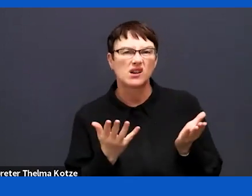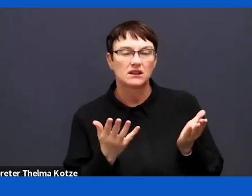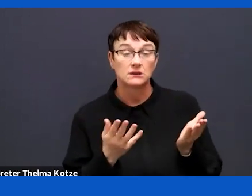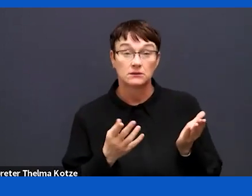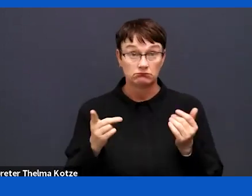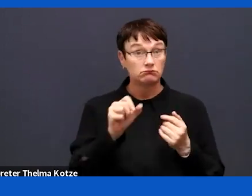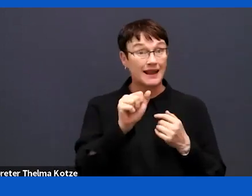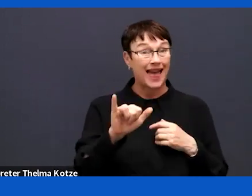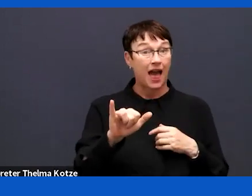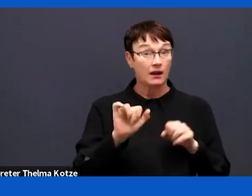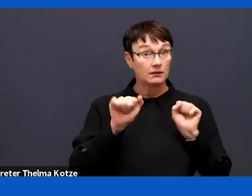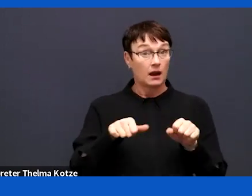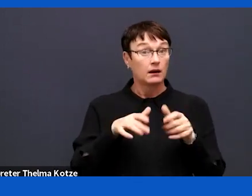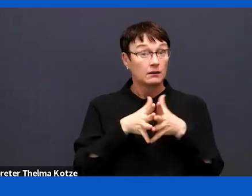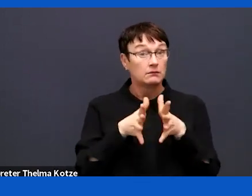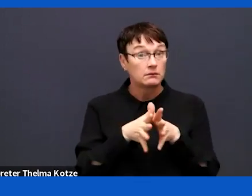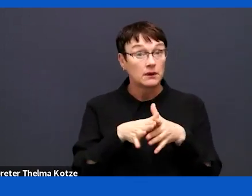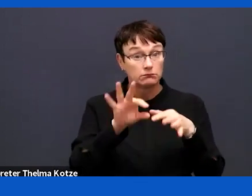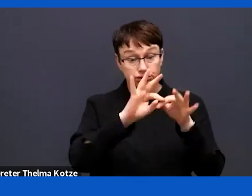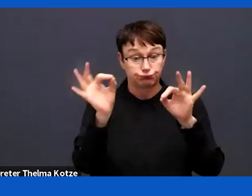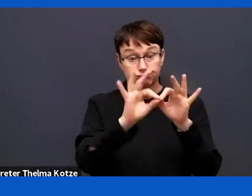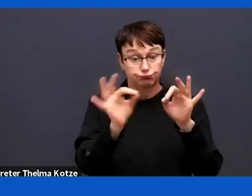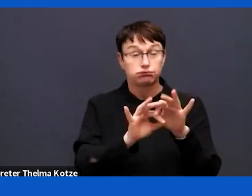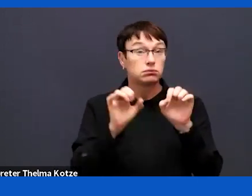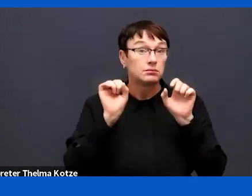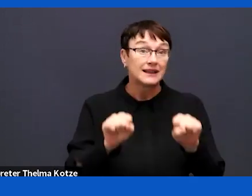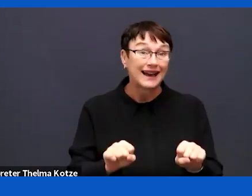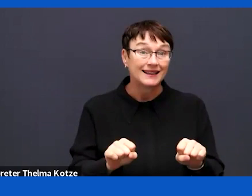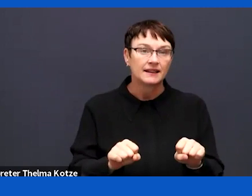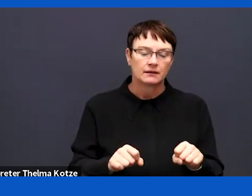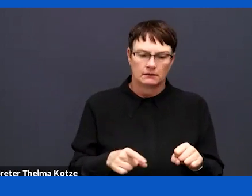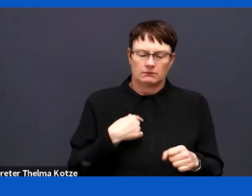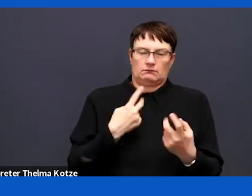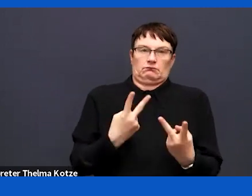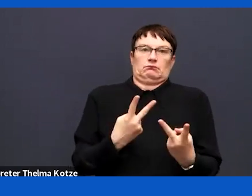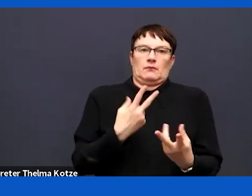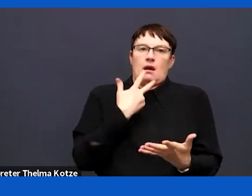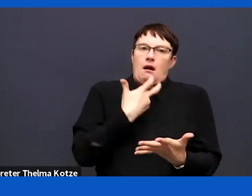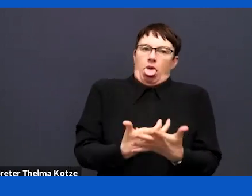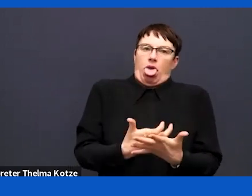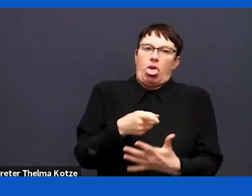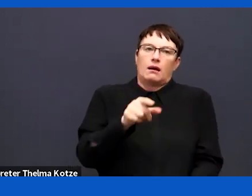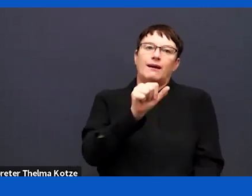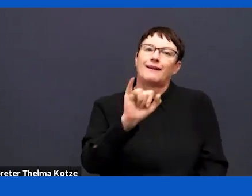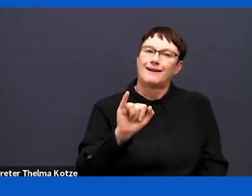incredibly useful technology that we're going to start seeing more and more of.